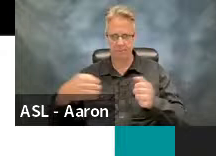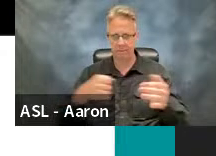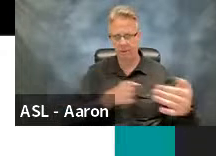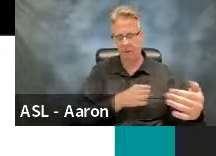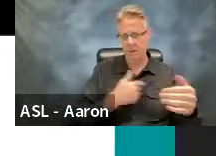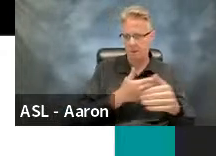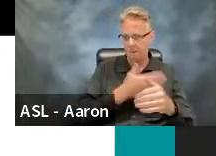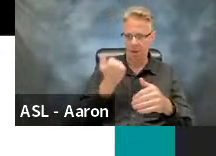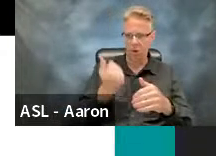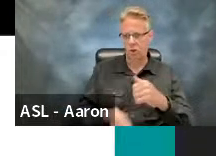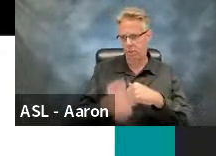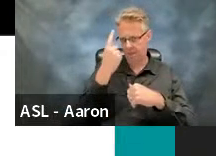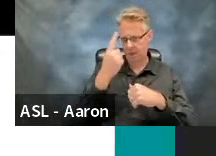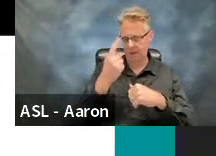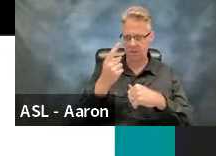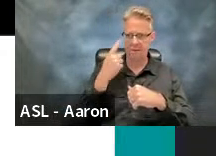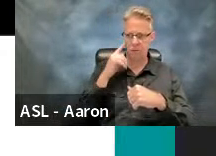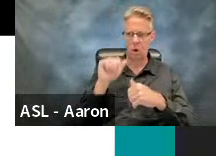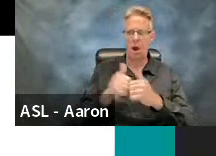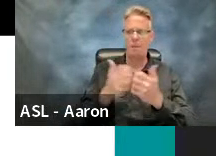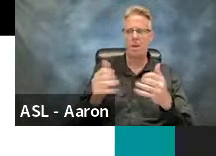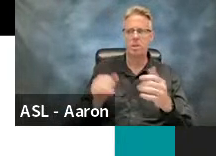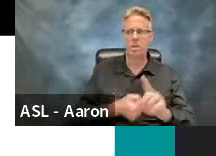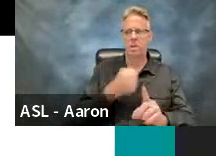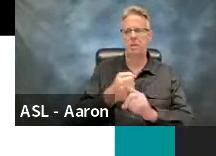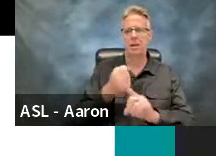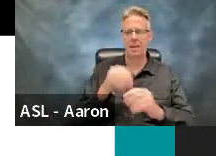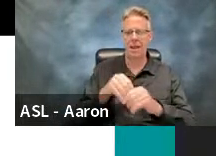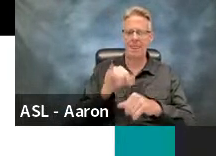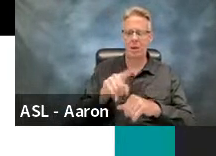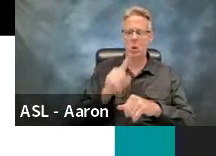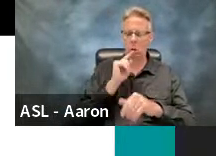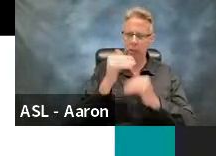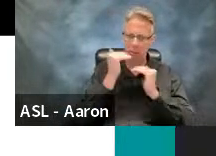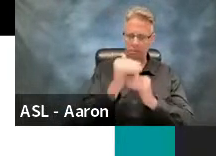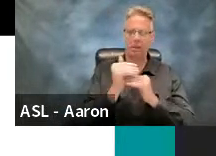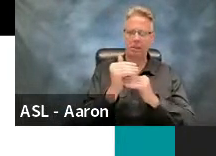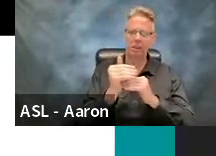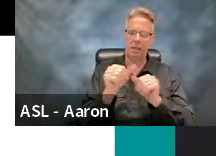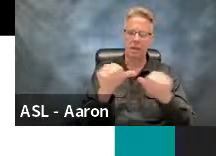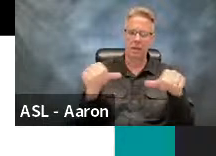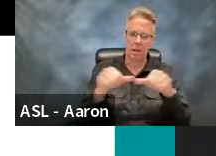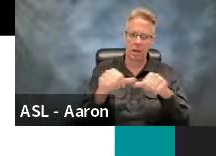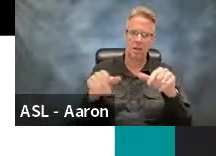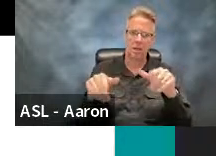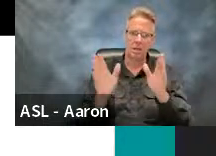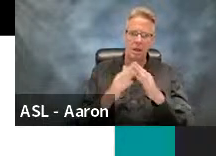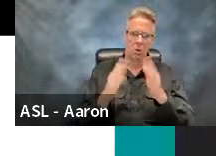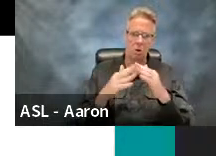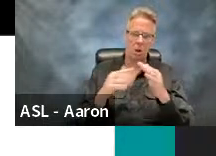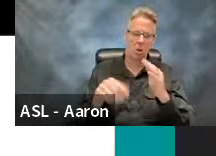better understand the range of impacts in this very constrained area of downtown Vancouver.